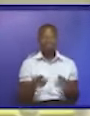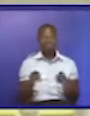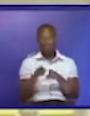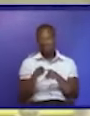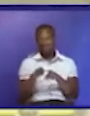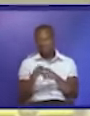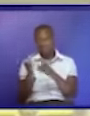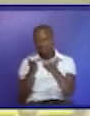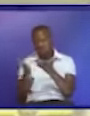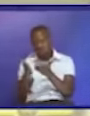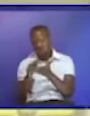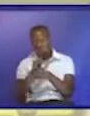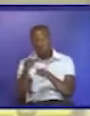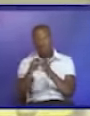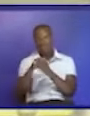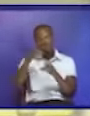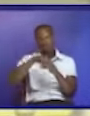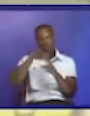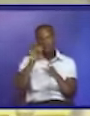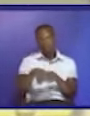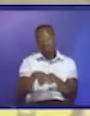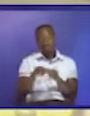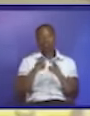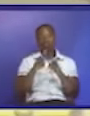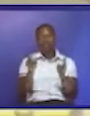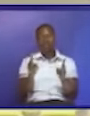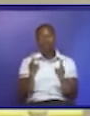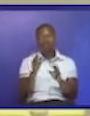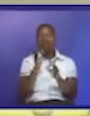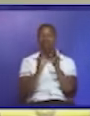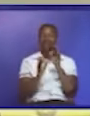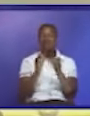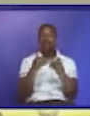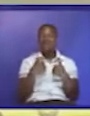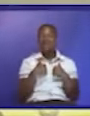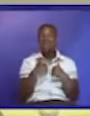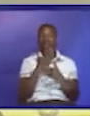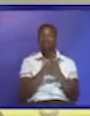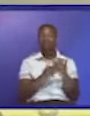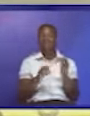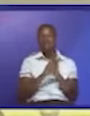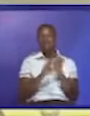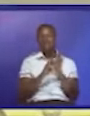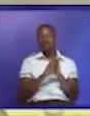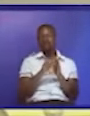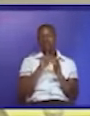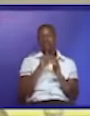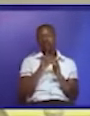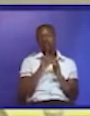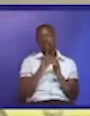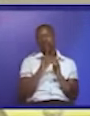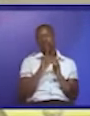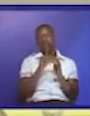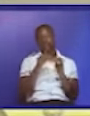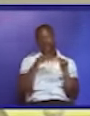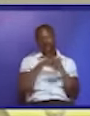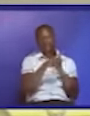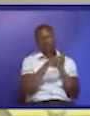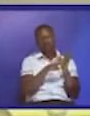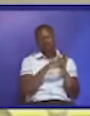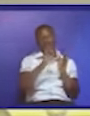is concerned, however, there is still a condition like it was adumbrated in the book of